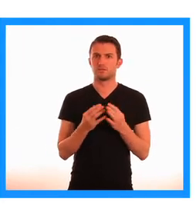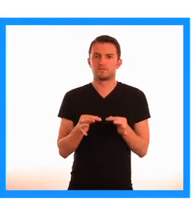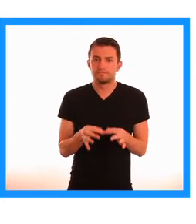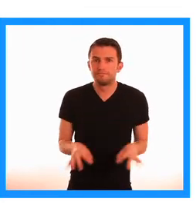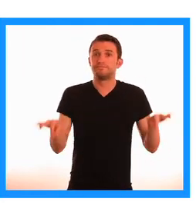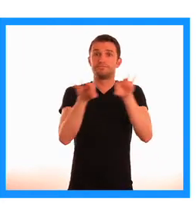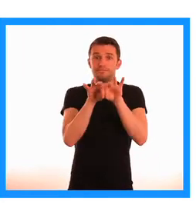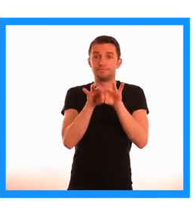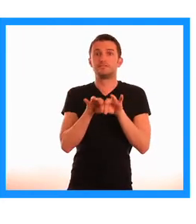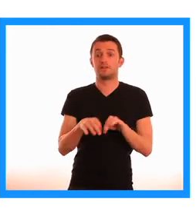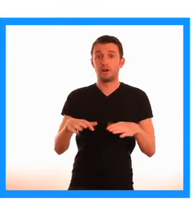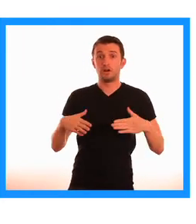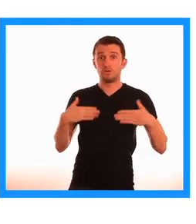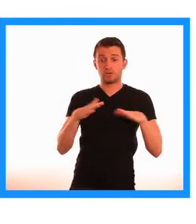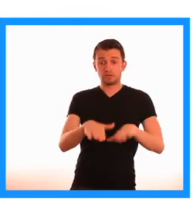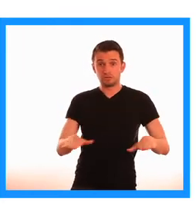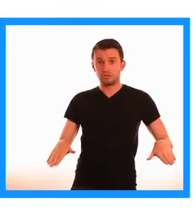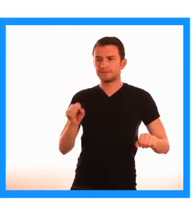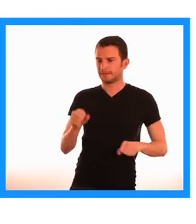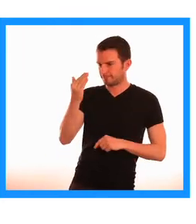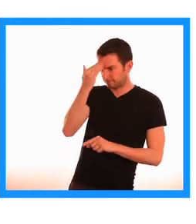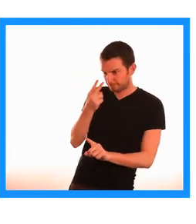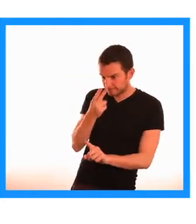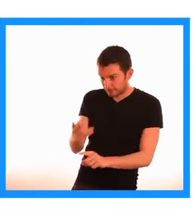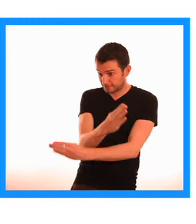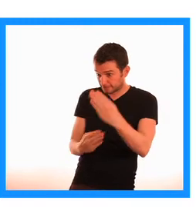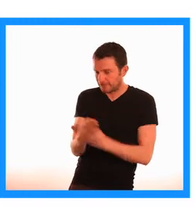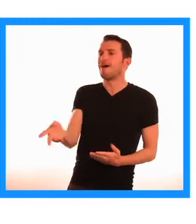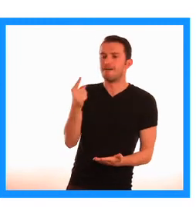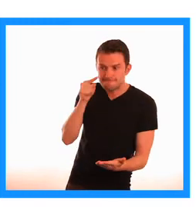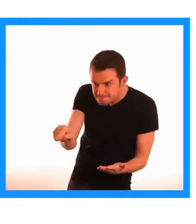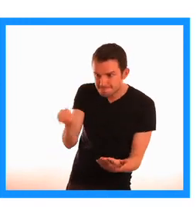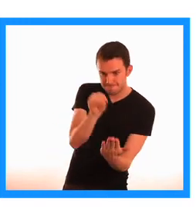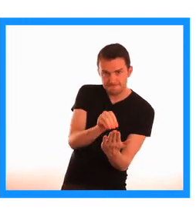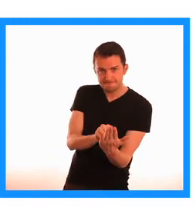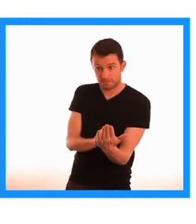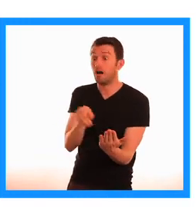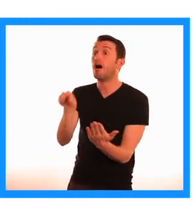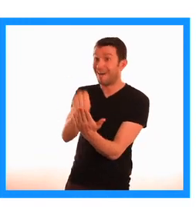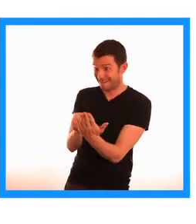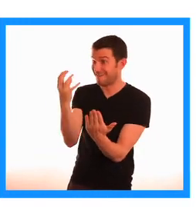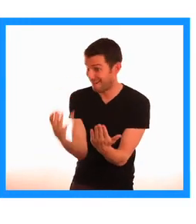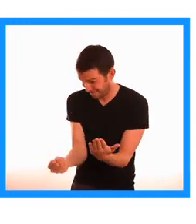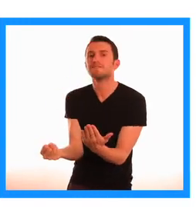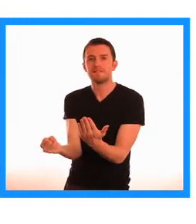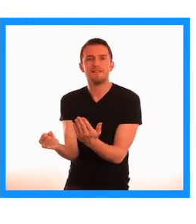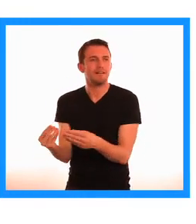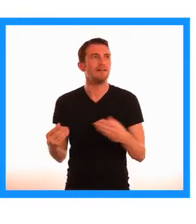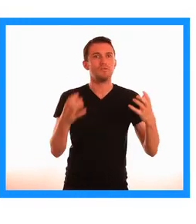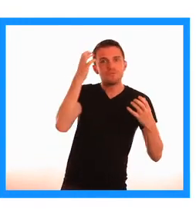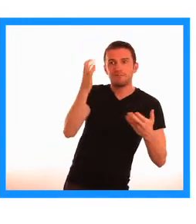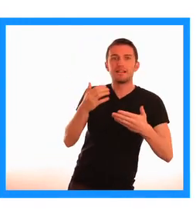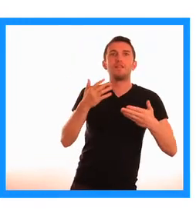intervention strategies. Though early intervention is critical, capacity and resources for follow-up assessments and support for children who screen positive for